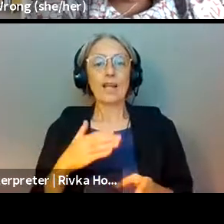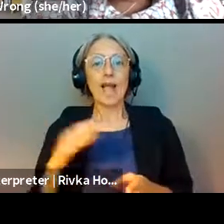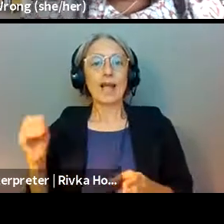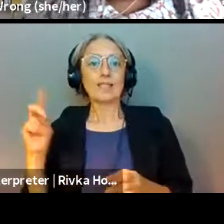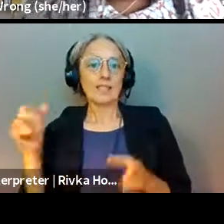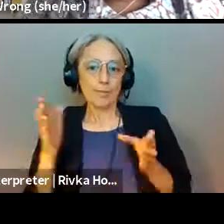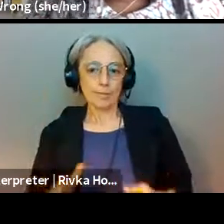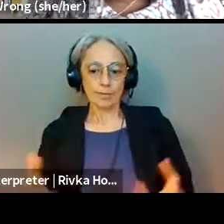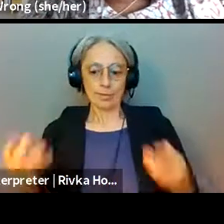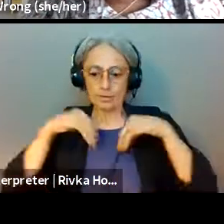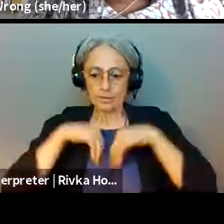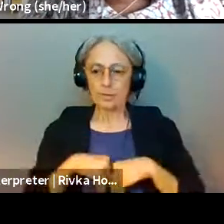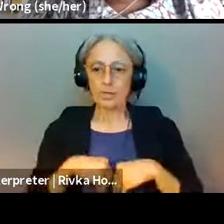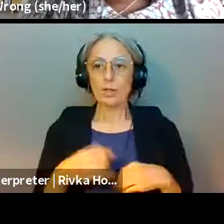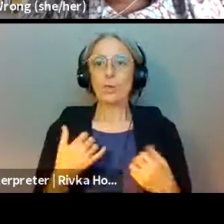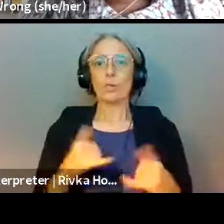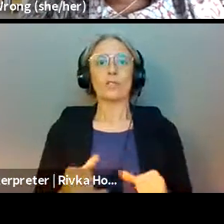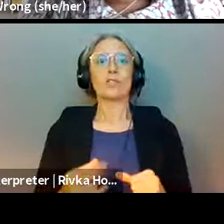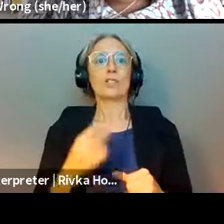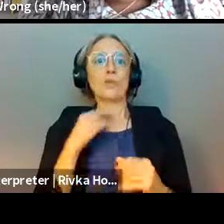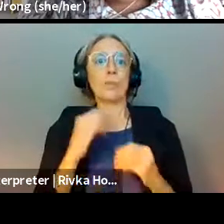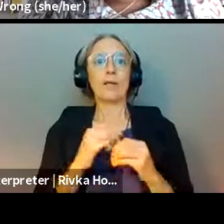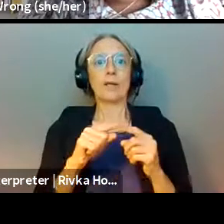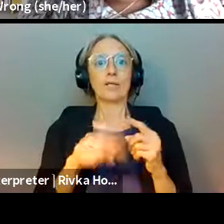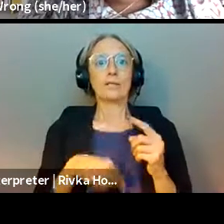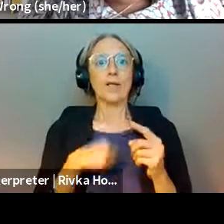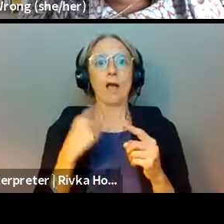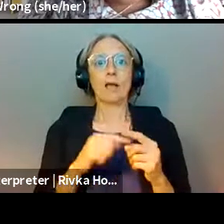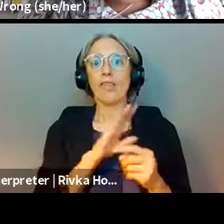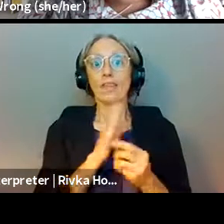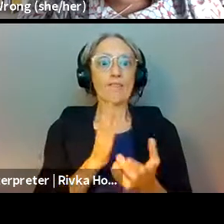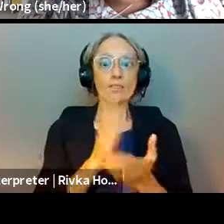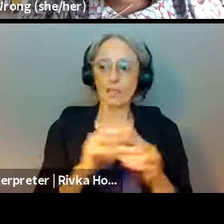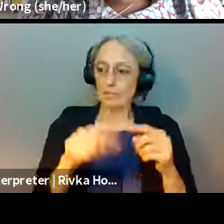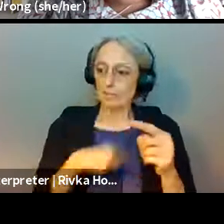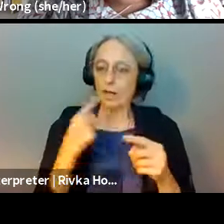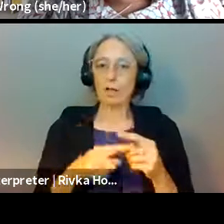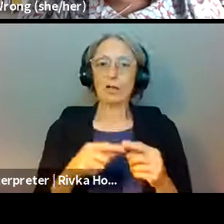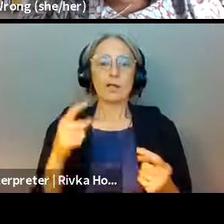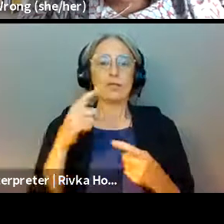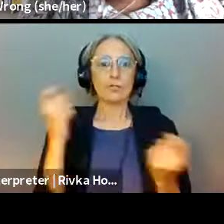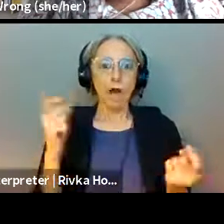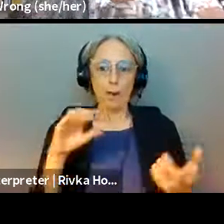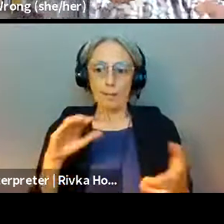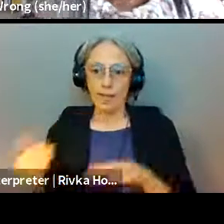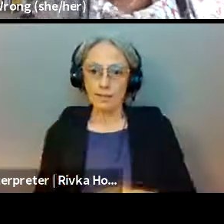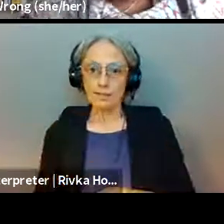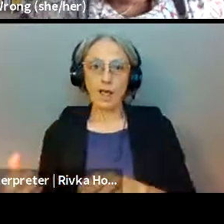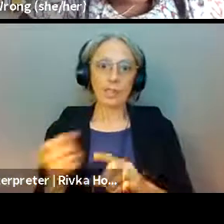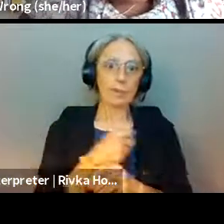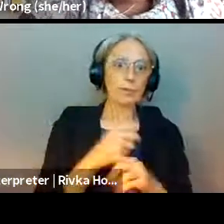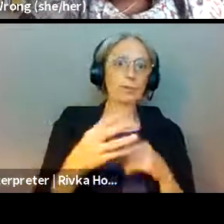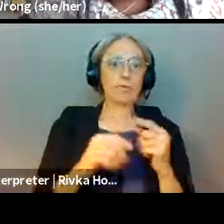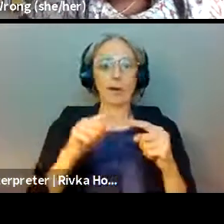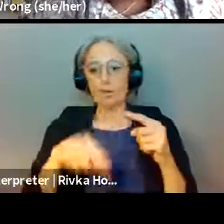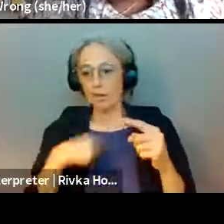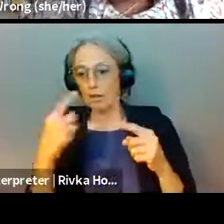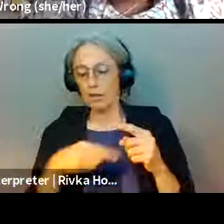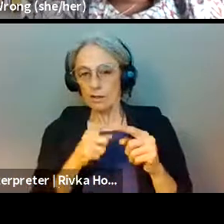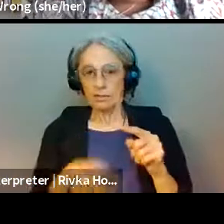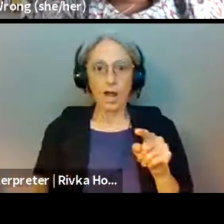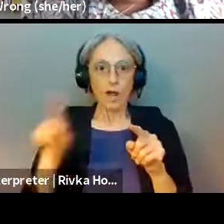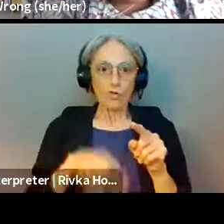cycle, a nonstop cycle of poverty, abuse, trauma, and death. We must be included in all